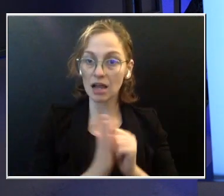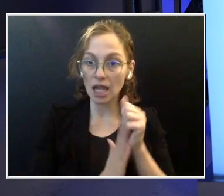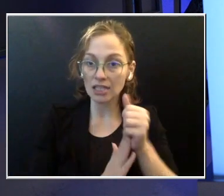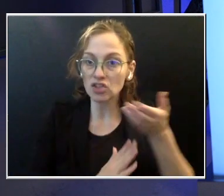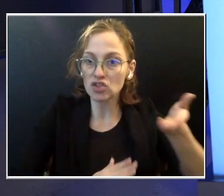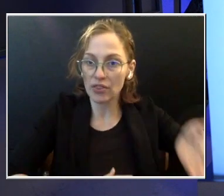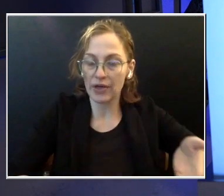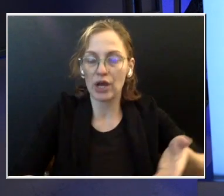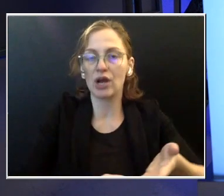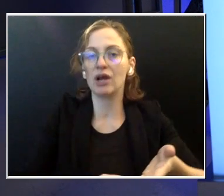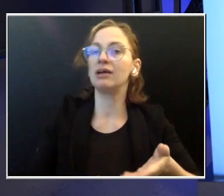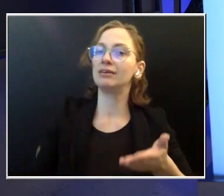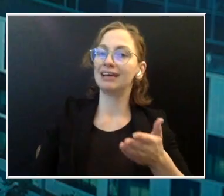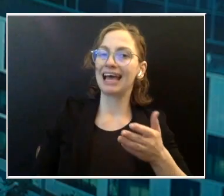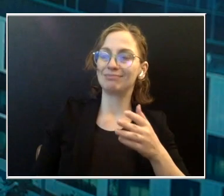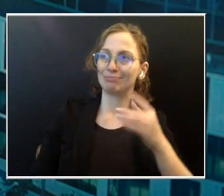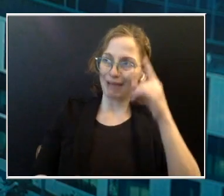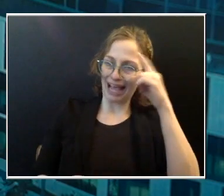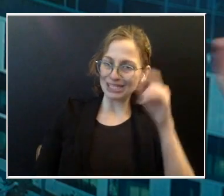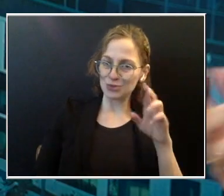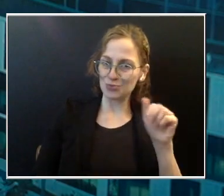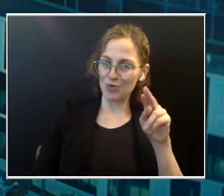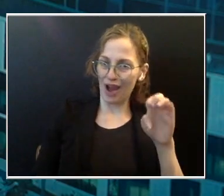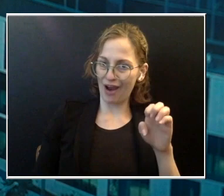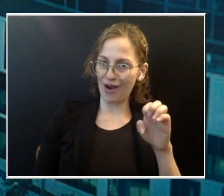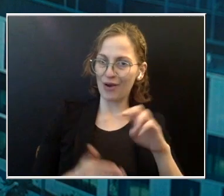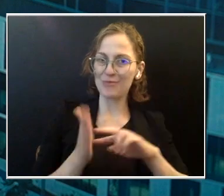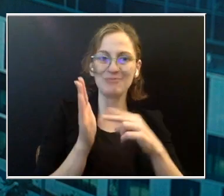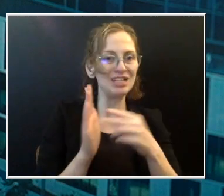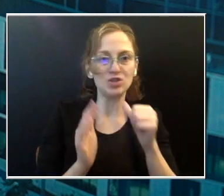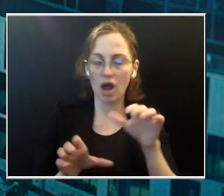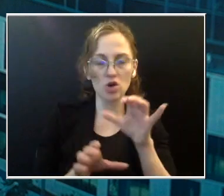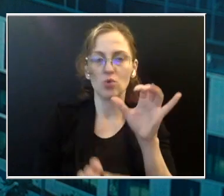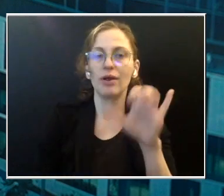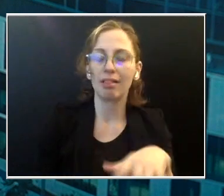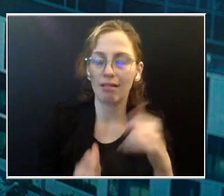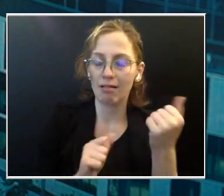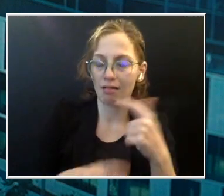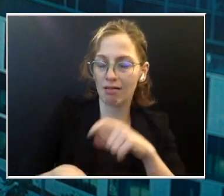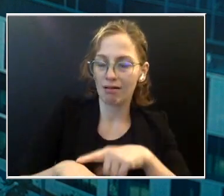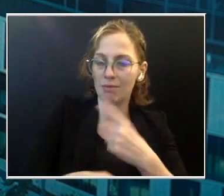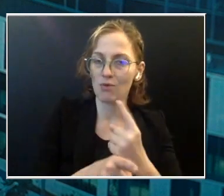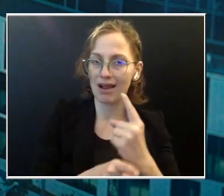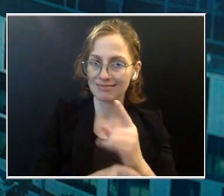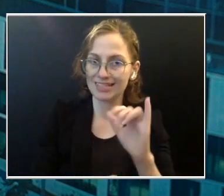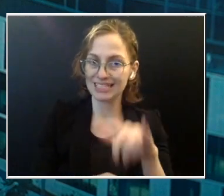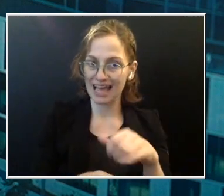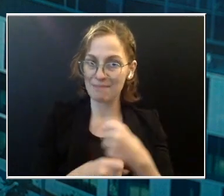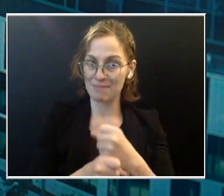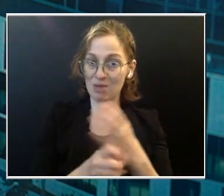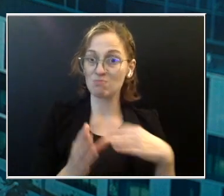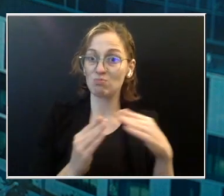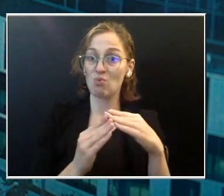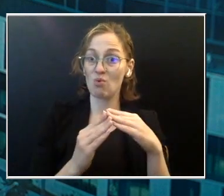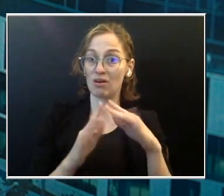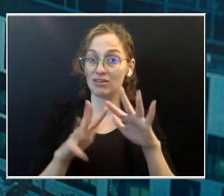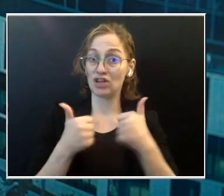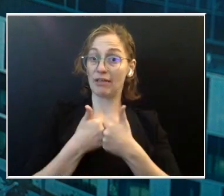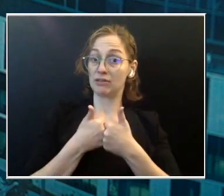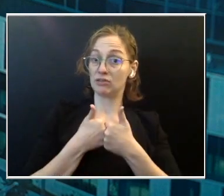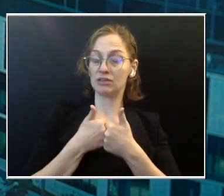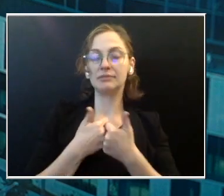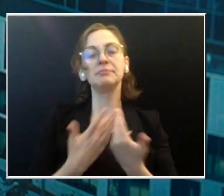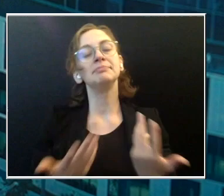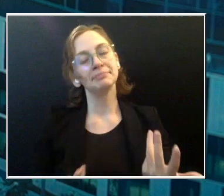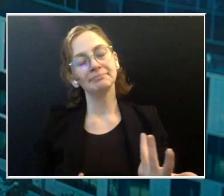daily? I think the biggest thing about that is, as Claudia was saying, it is rare, but someone knew exactly what it was and to act quickly